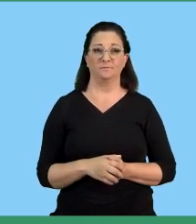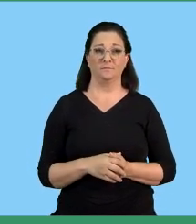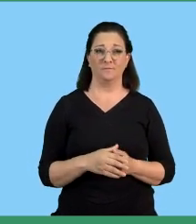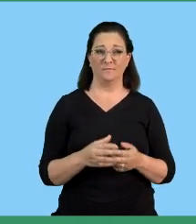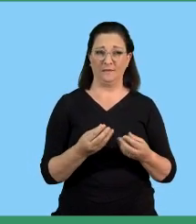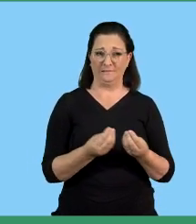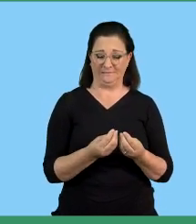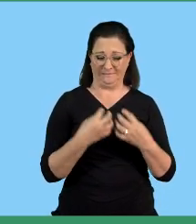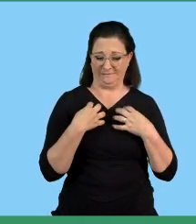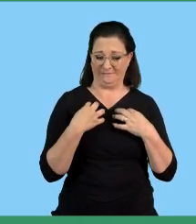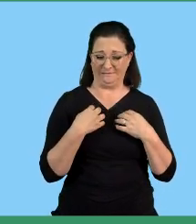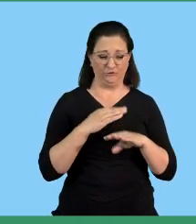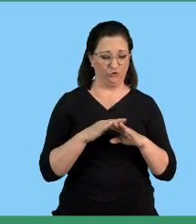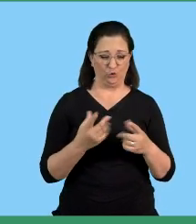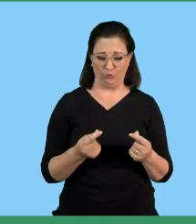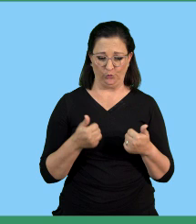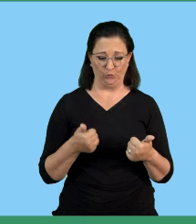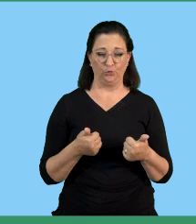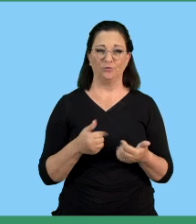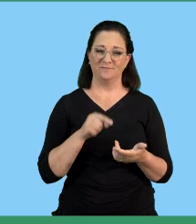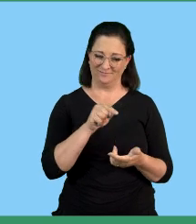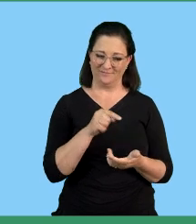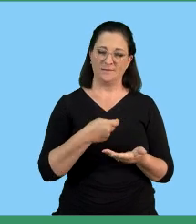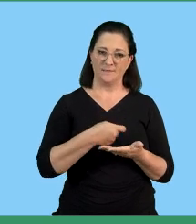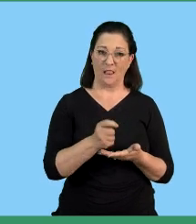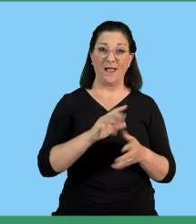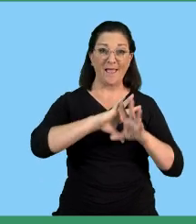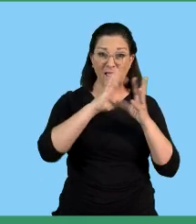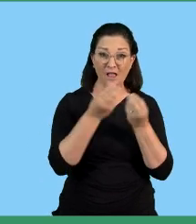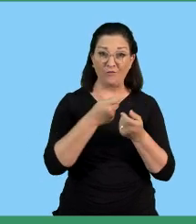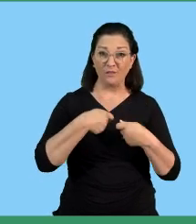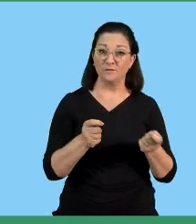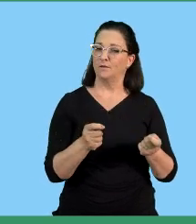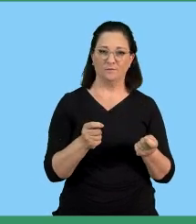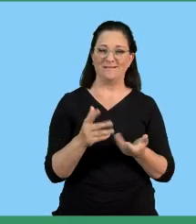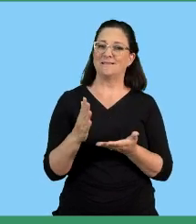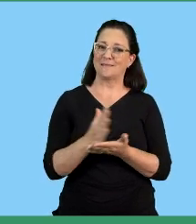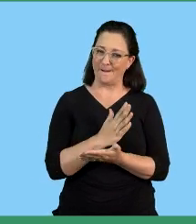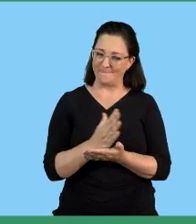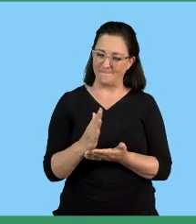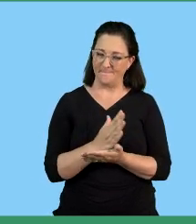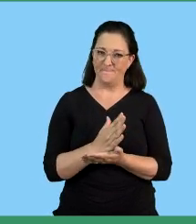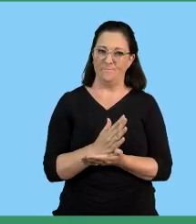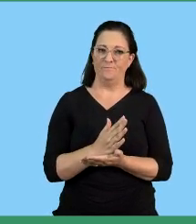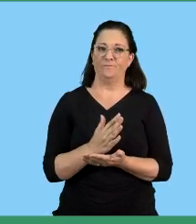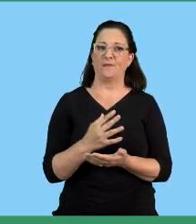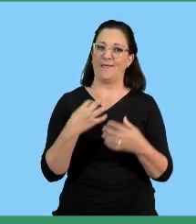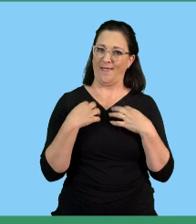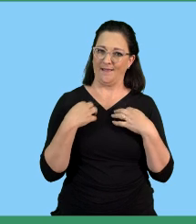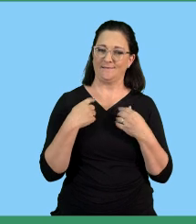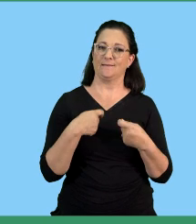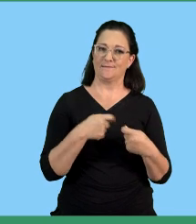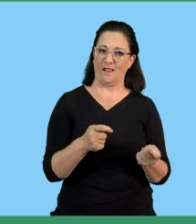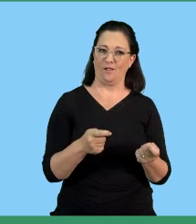sold to pay off the debt. So that product, not everything, but some, which is the key word here, some